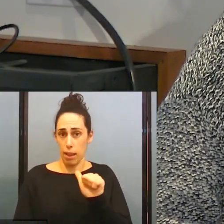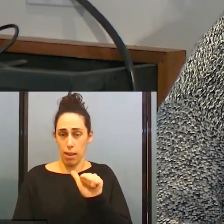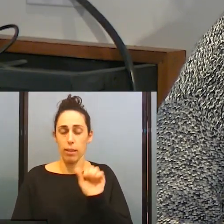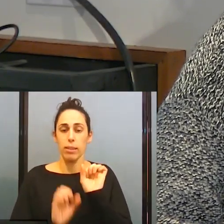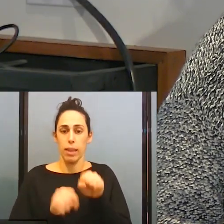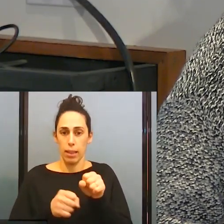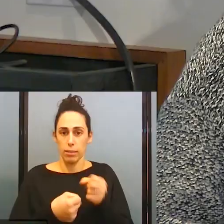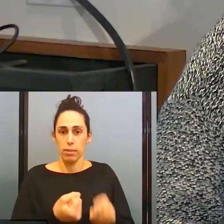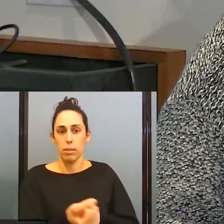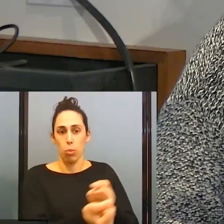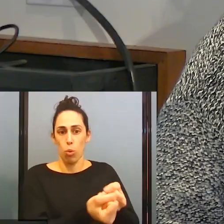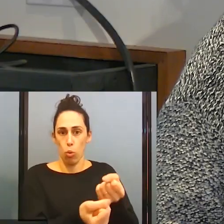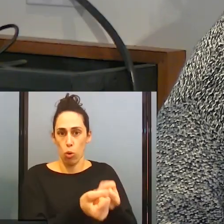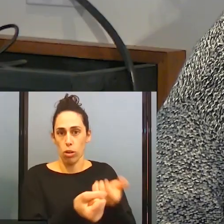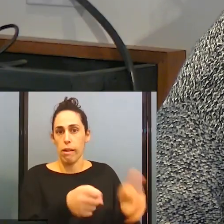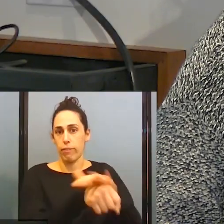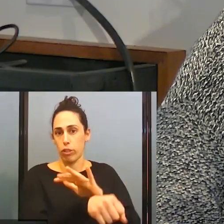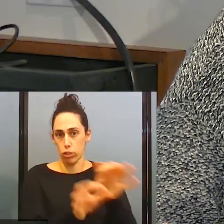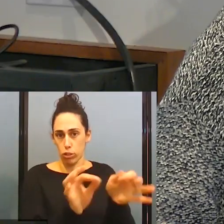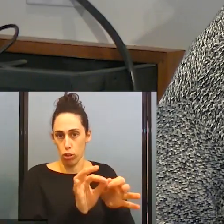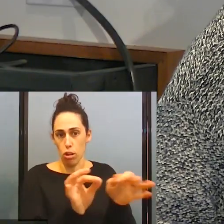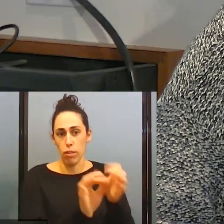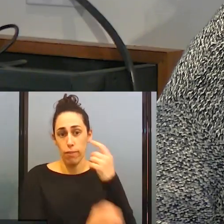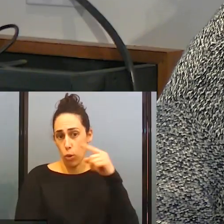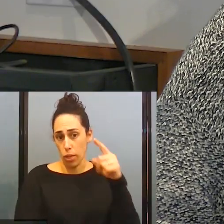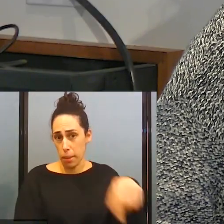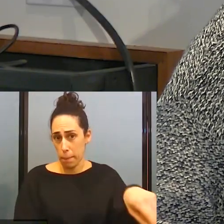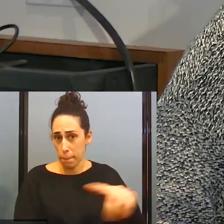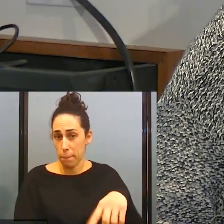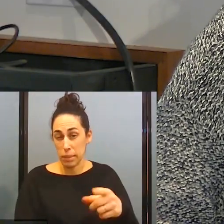different, we were talking with a